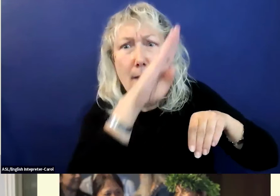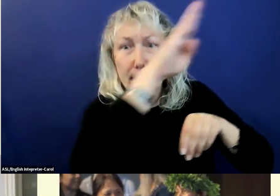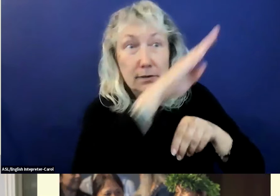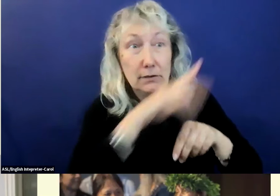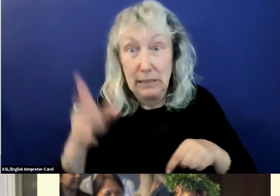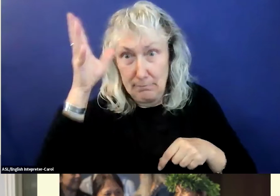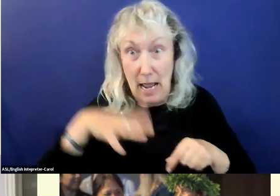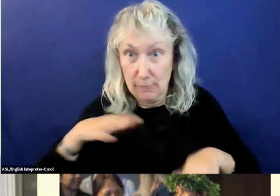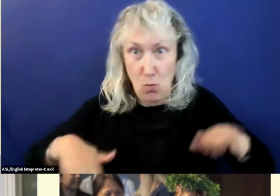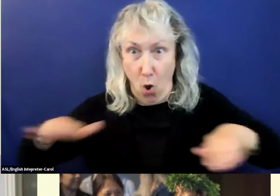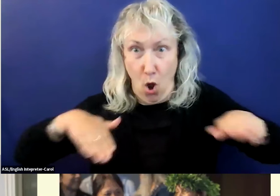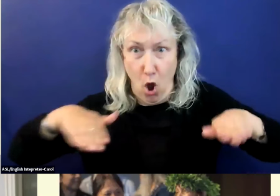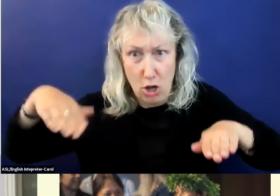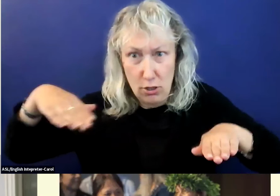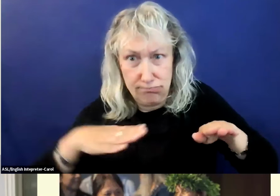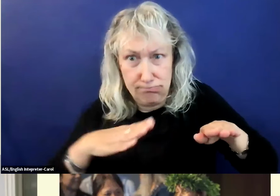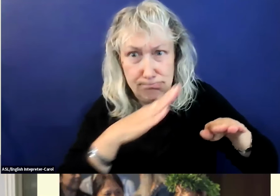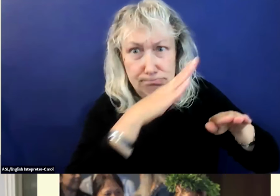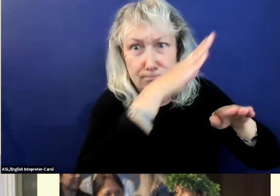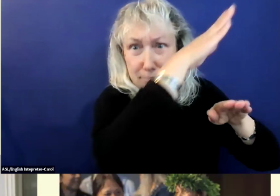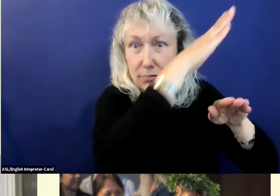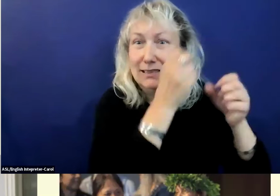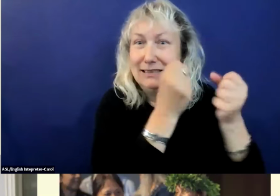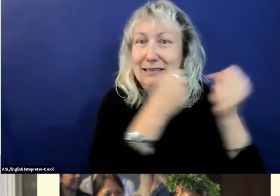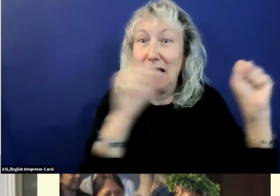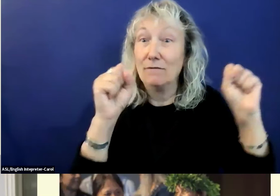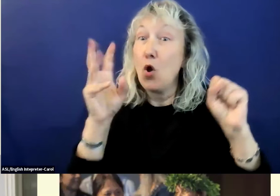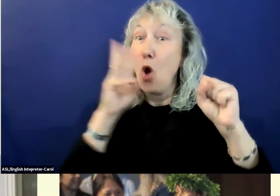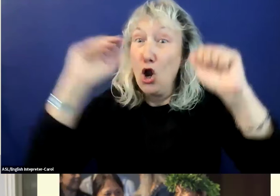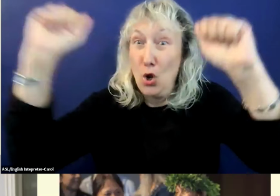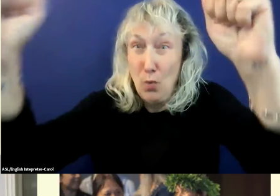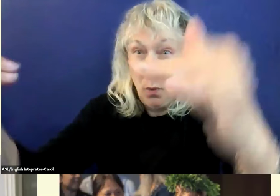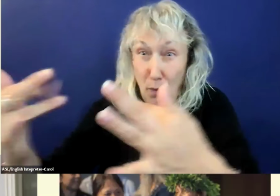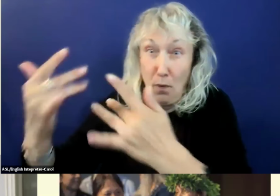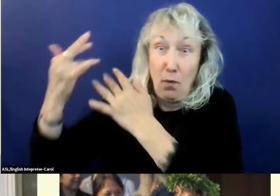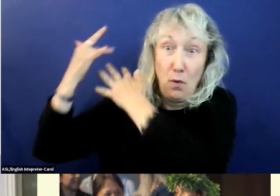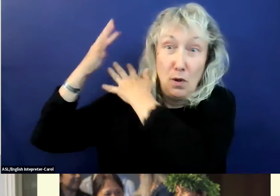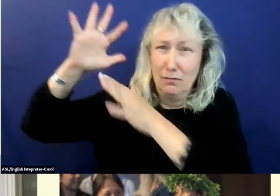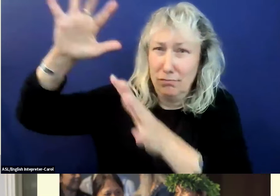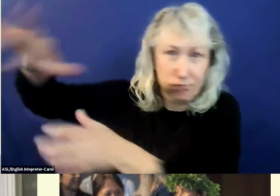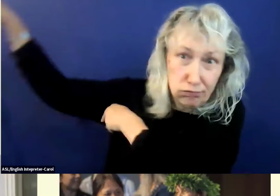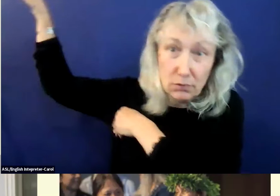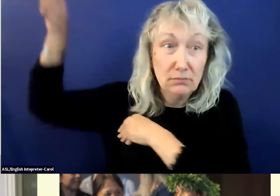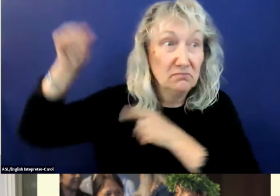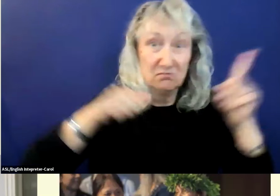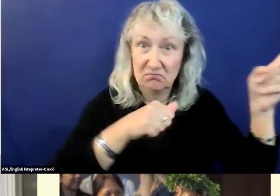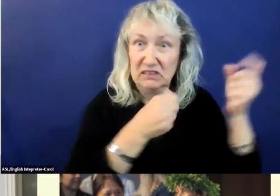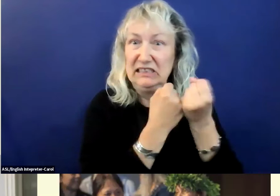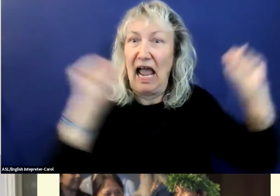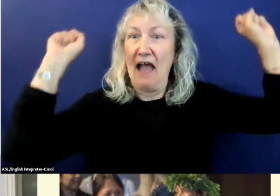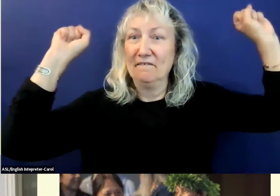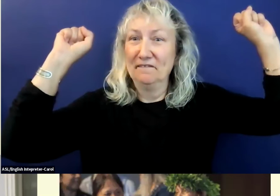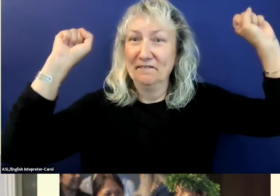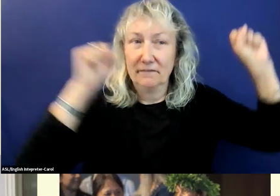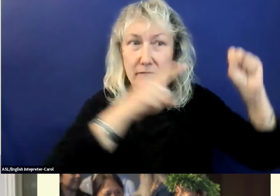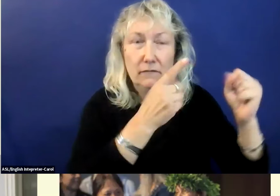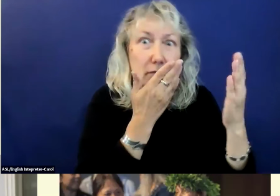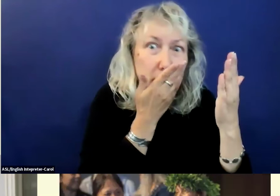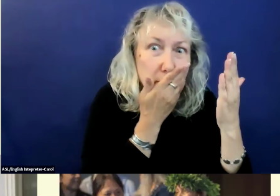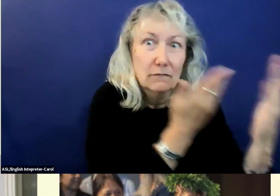all the way there, and he was safe from the tsunami, and there was nothing happened to him, and he was grateful for his